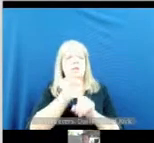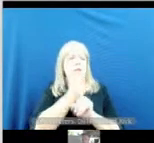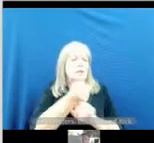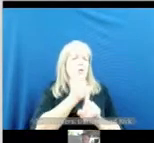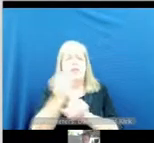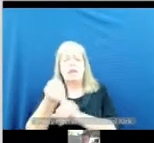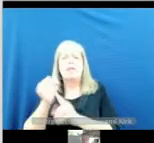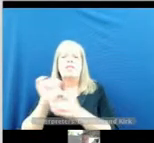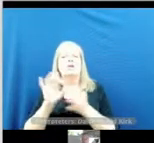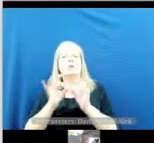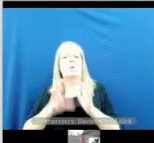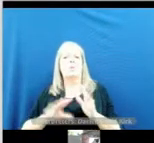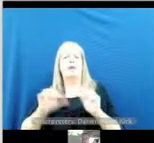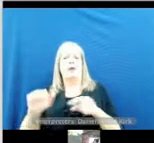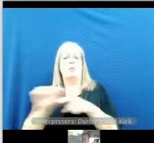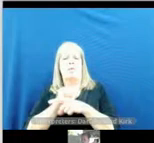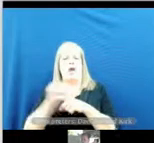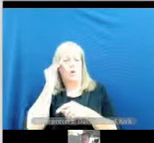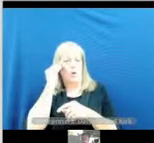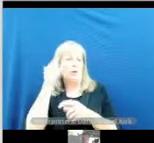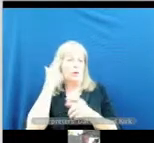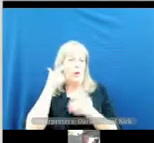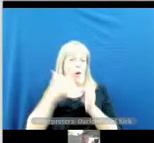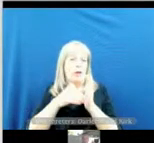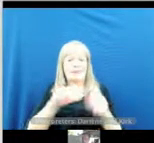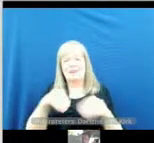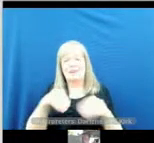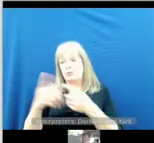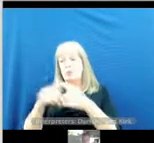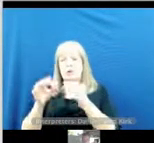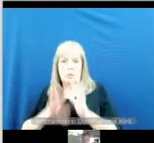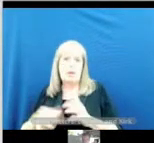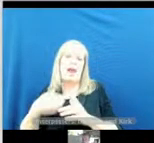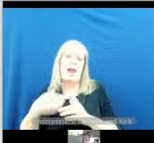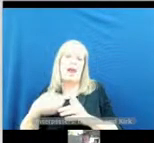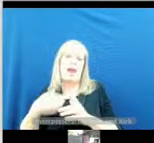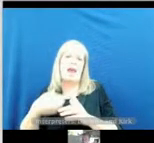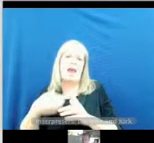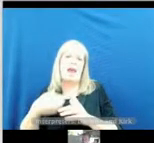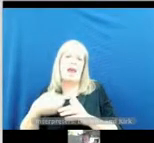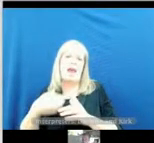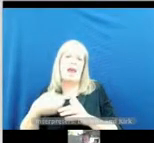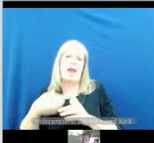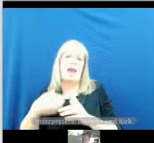tells you the assignment. This is the scenario, the person's going to,